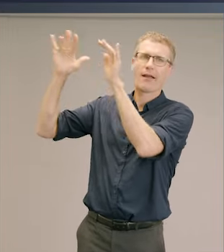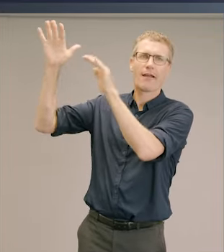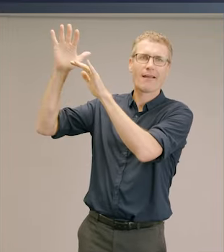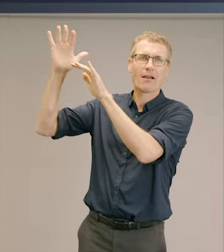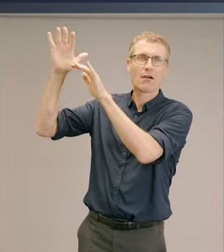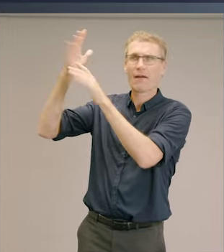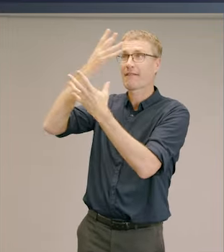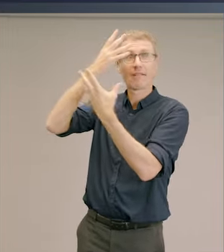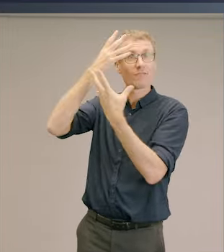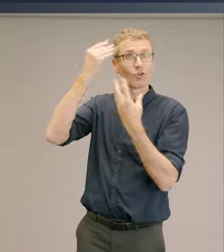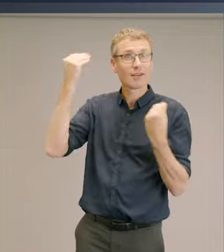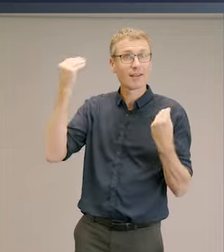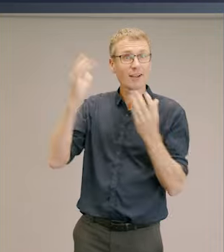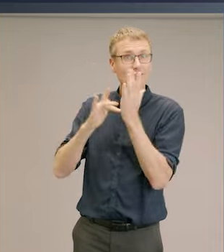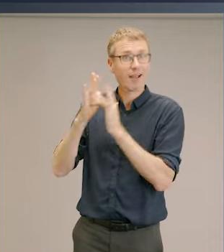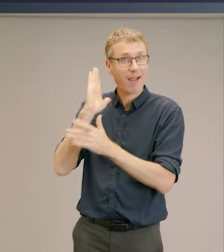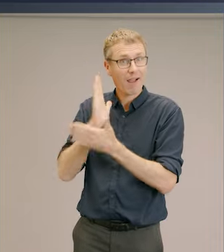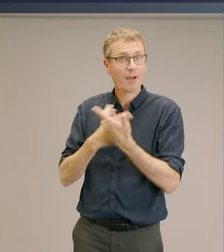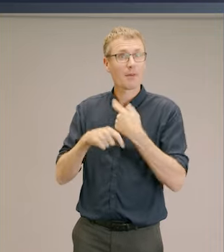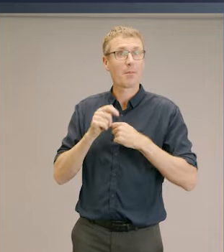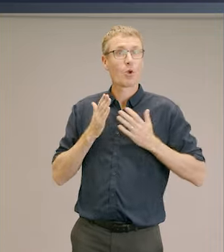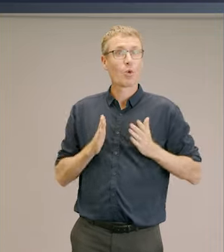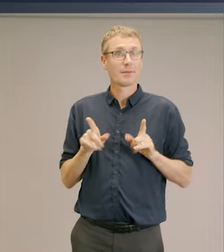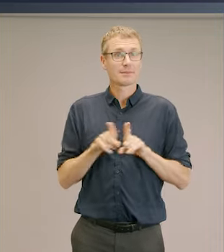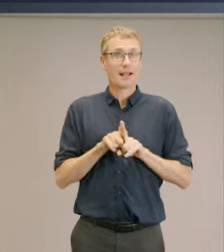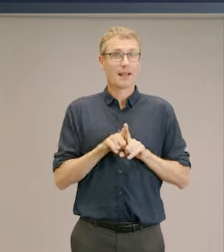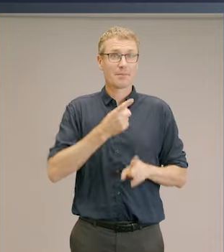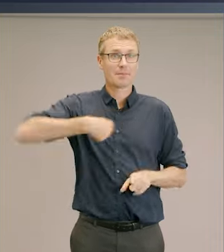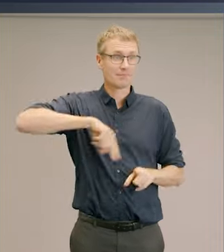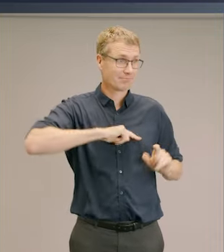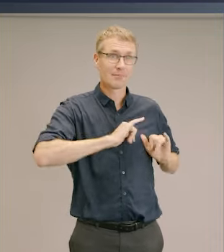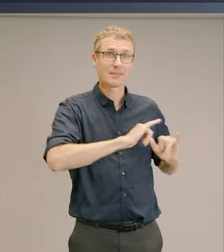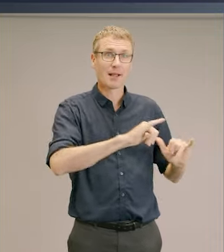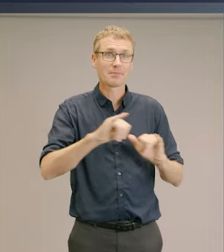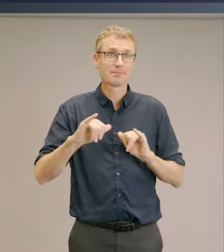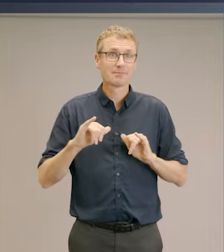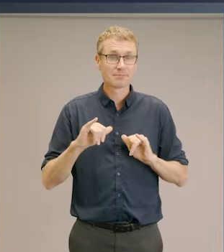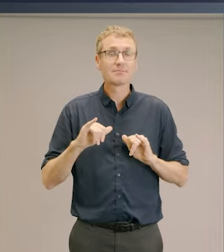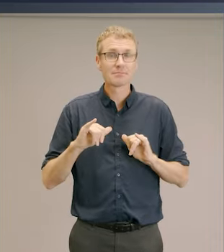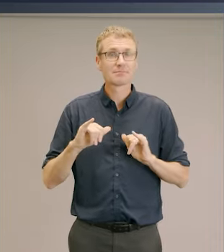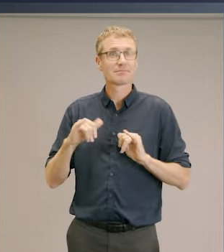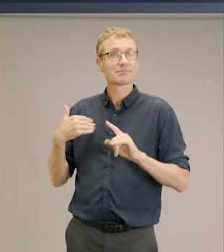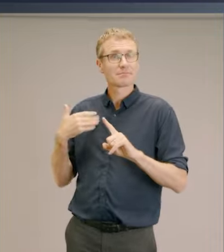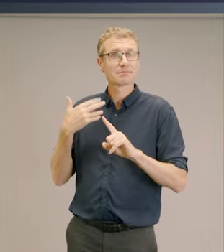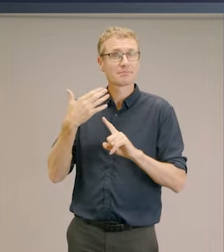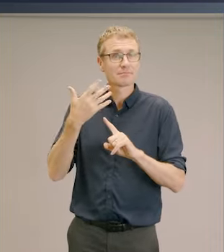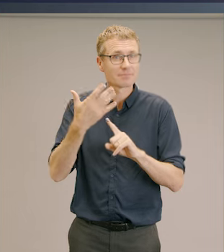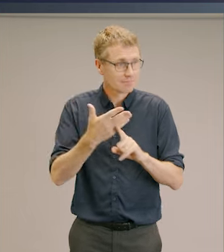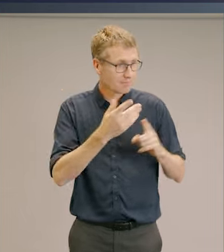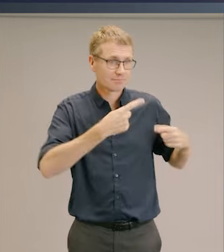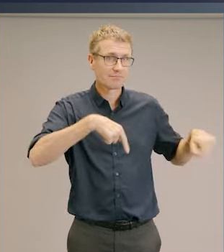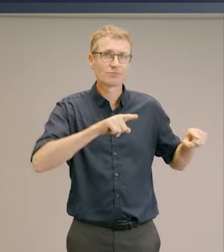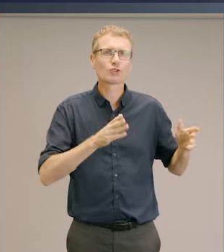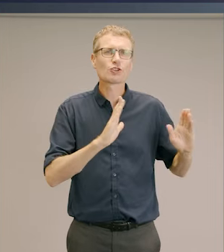divinity. And we forget that Jesus was a human being, just as we are human. And so we've been taking this